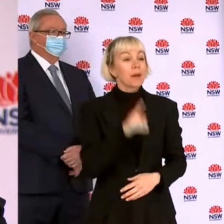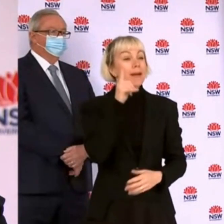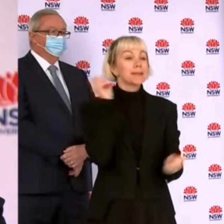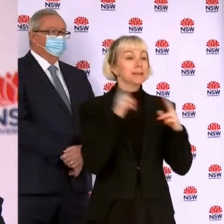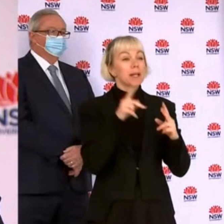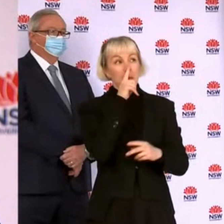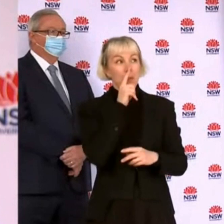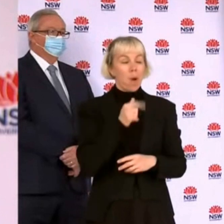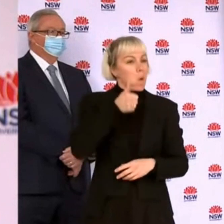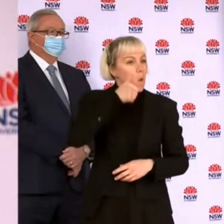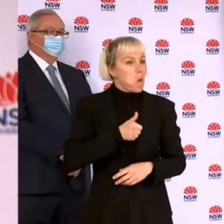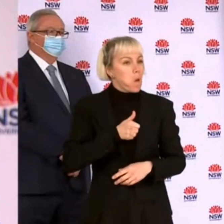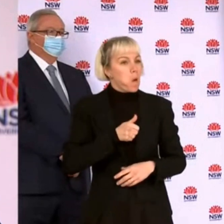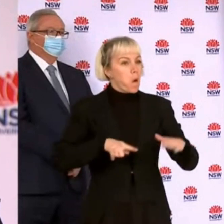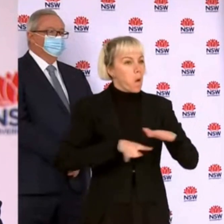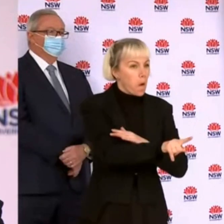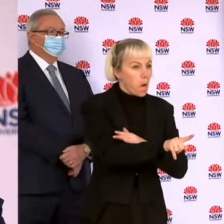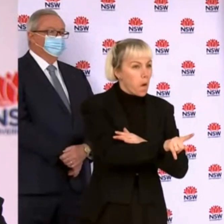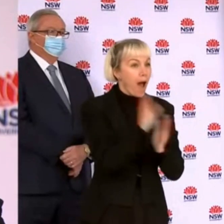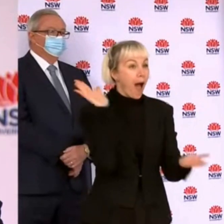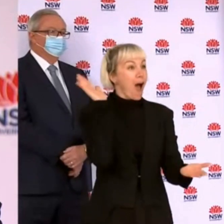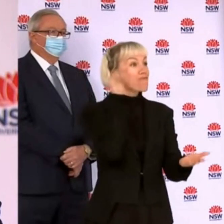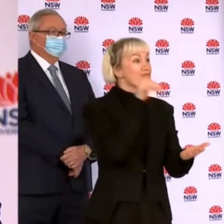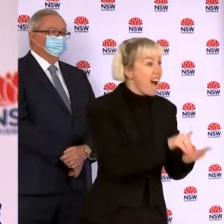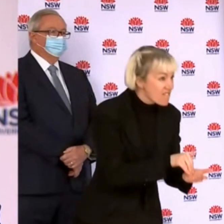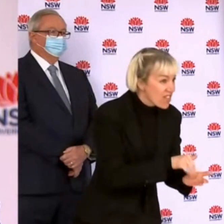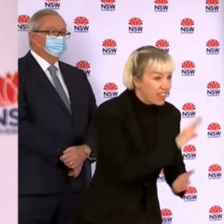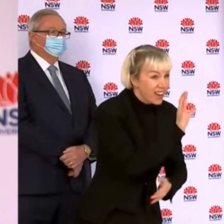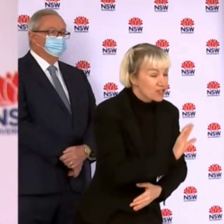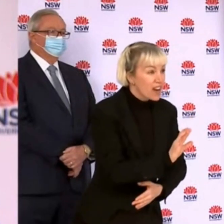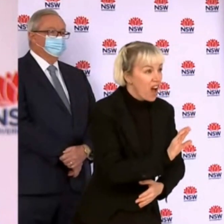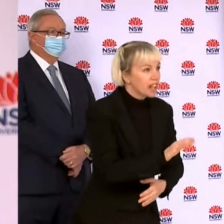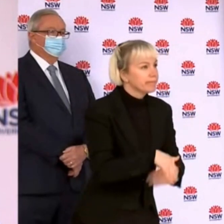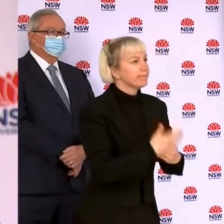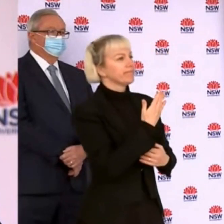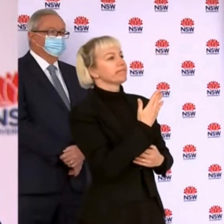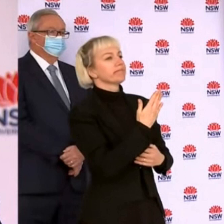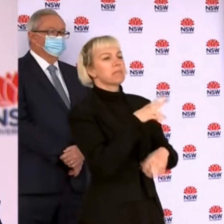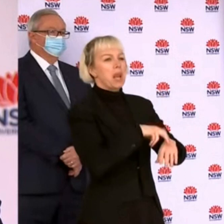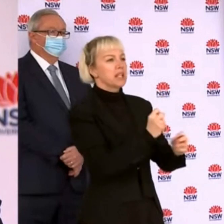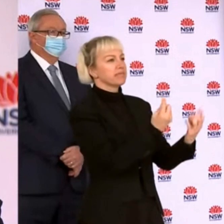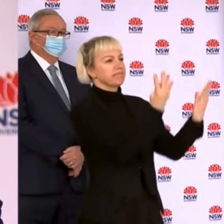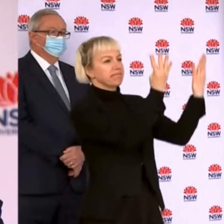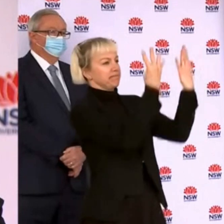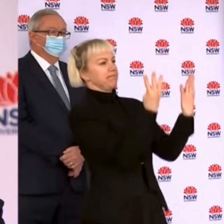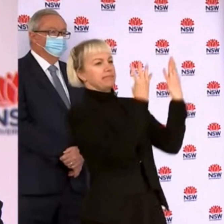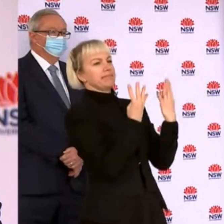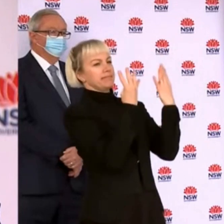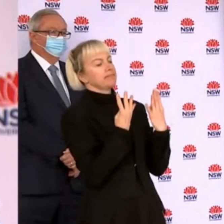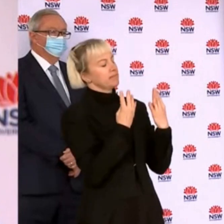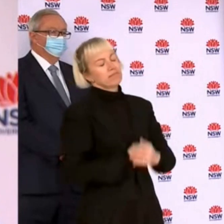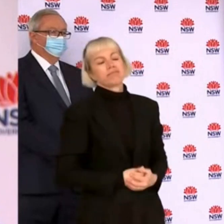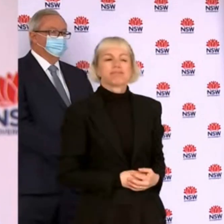services and again checking that people are complying with public health orders and not leaving Greater Sydney without that